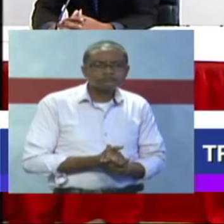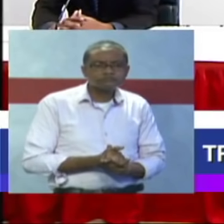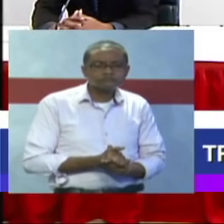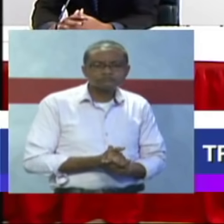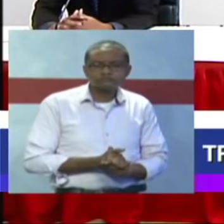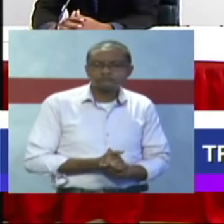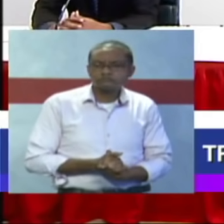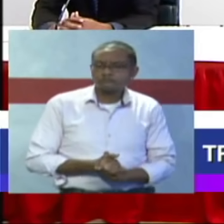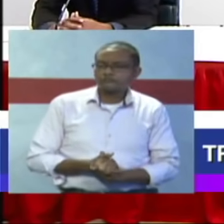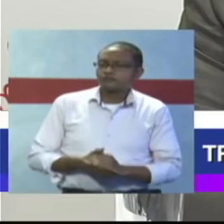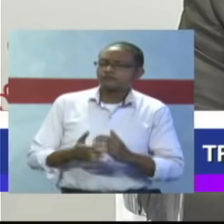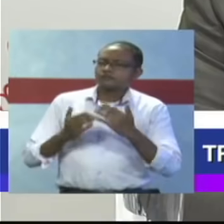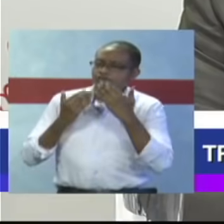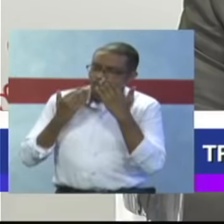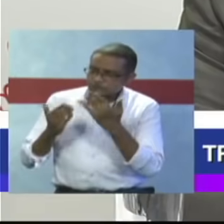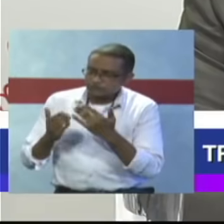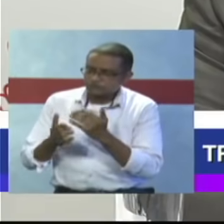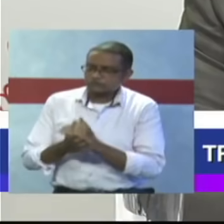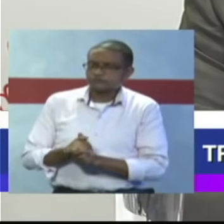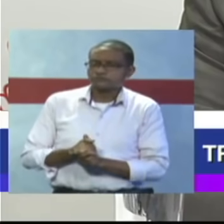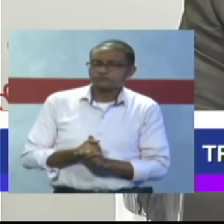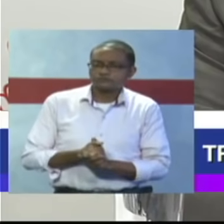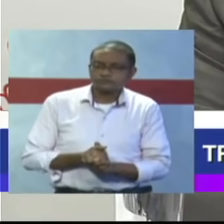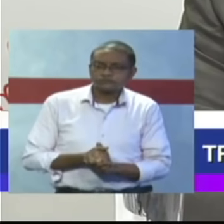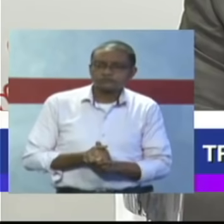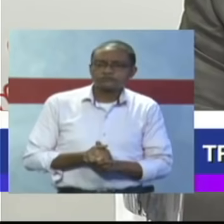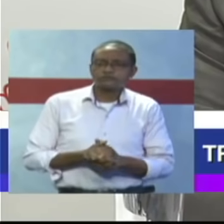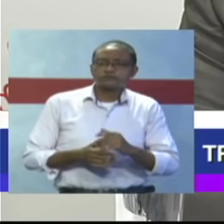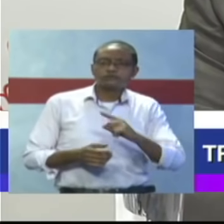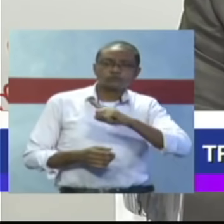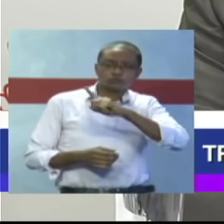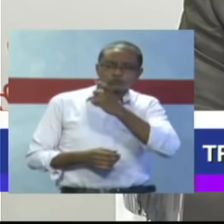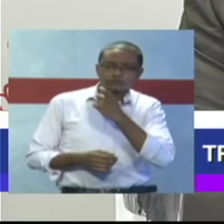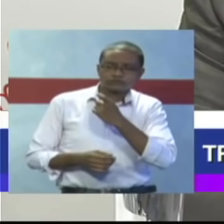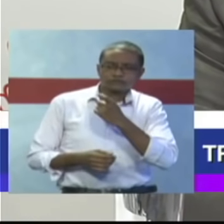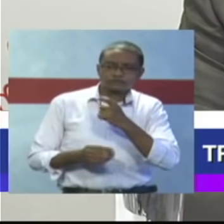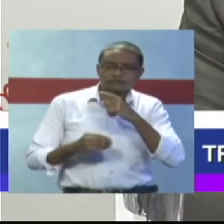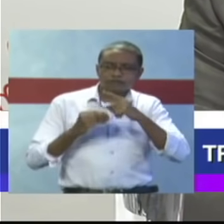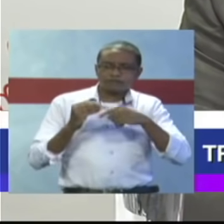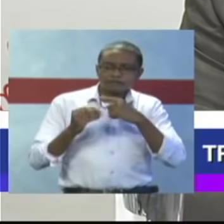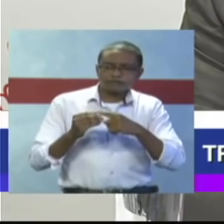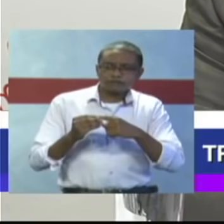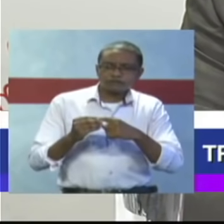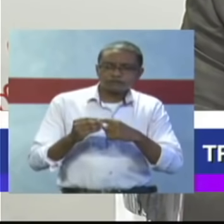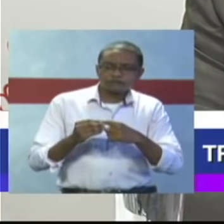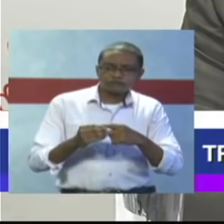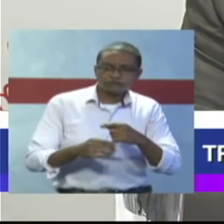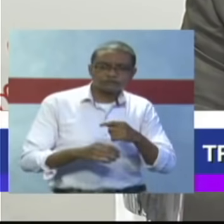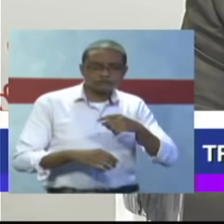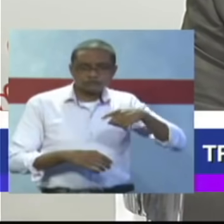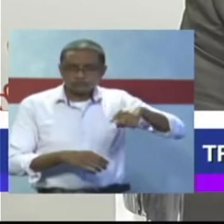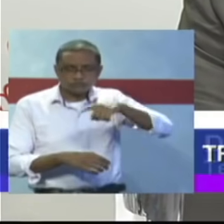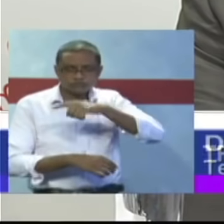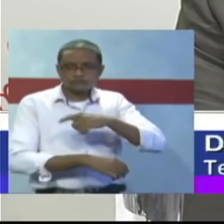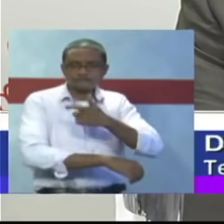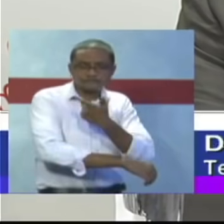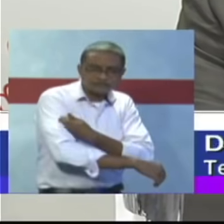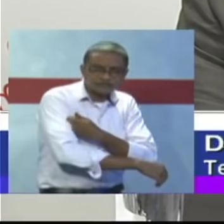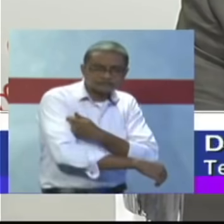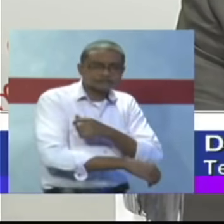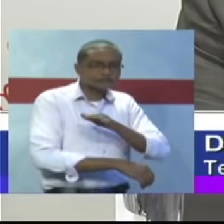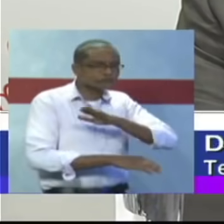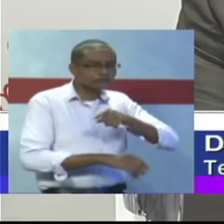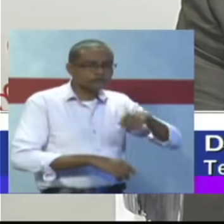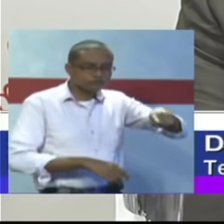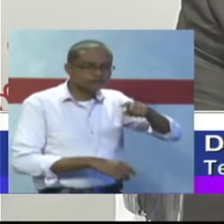Hines? Okay, thank you for the question. Now, the question of linkage between the vaccinated or